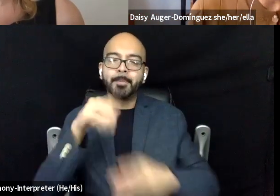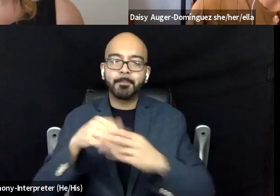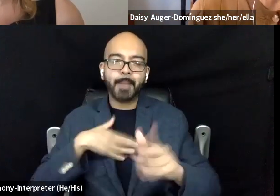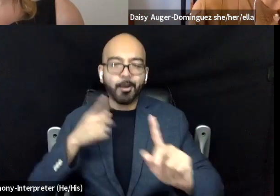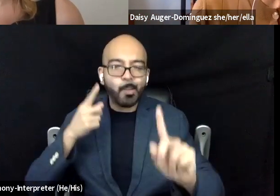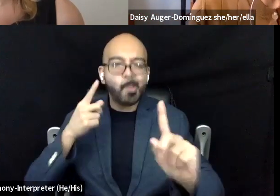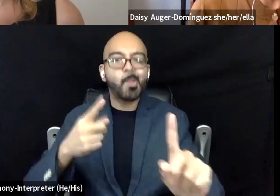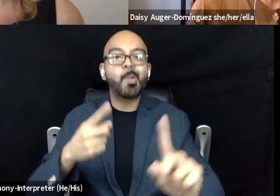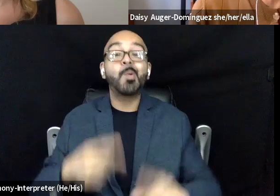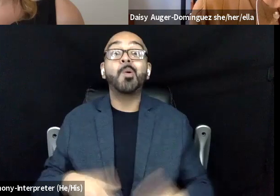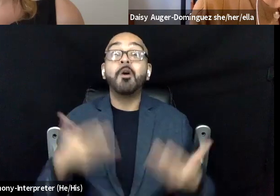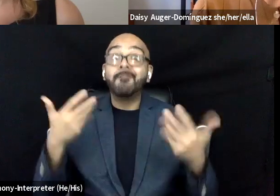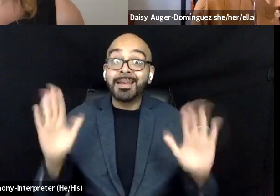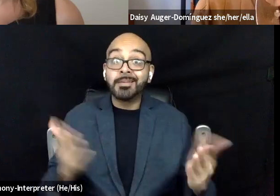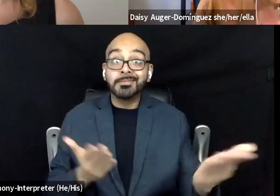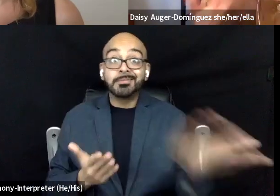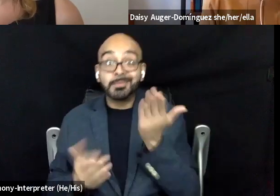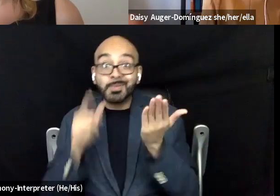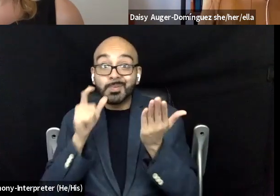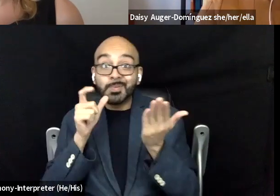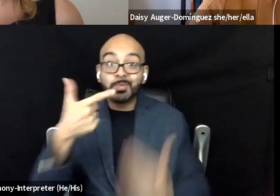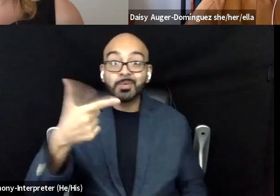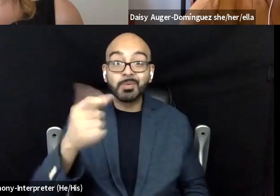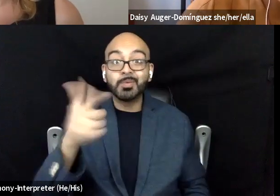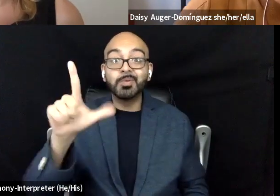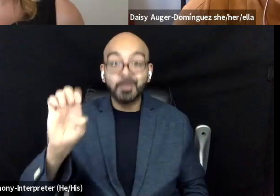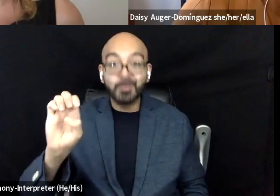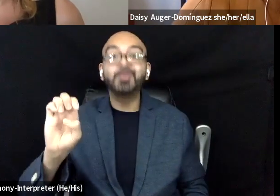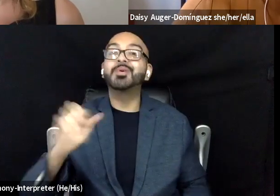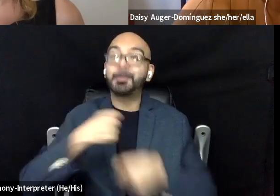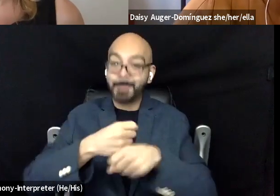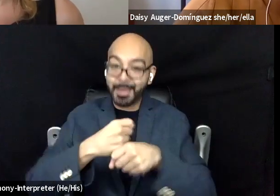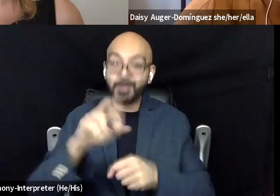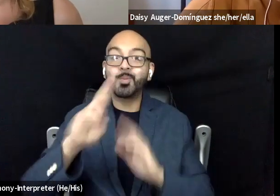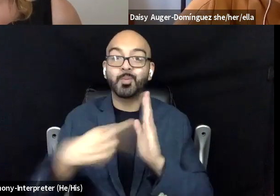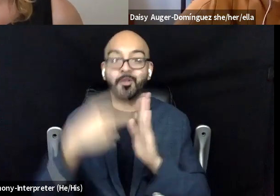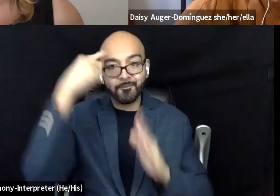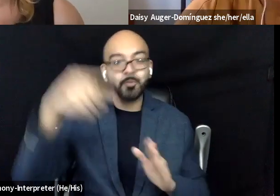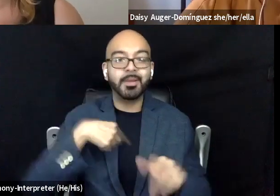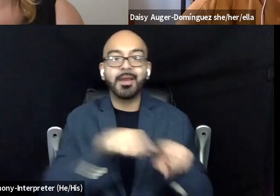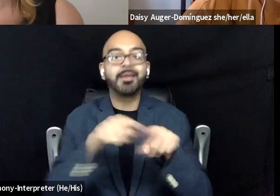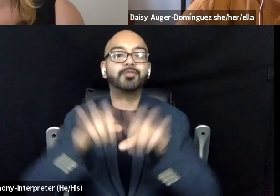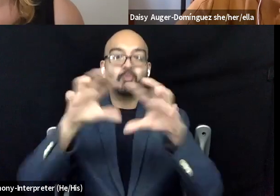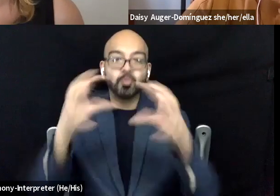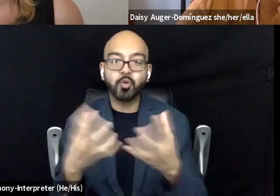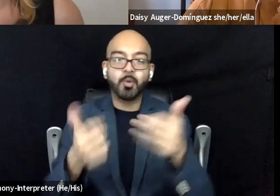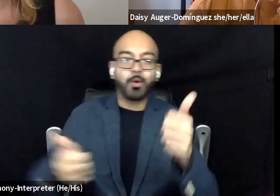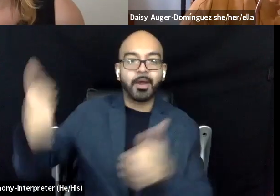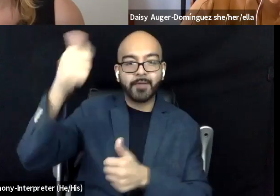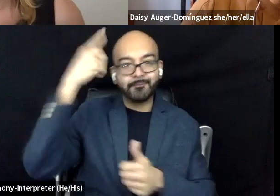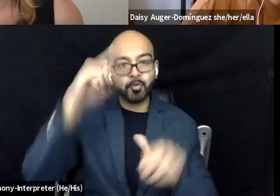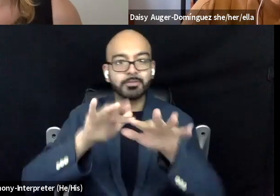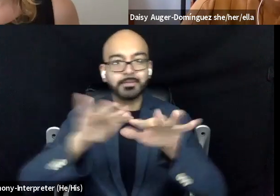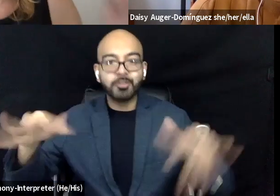call to join Google. And at Google, they created a role for me as the global head of diversity staffing. And there